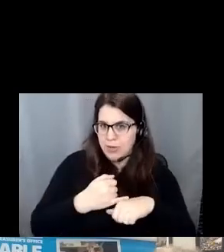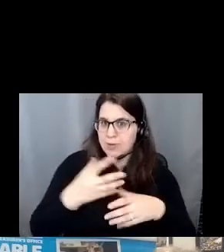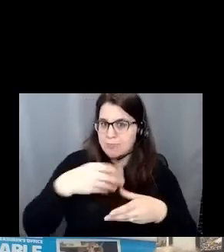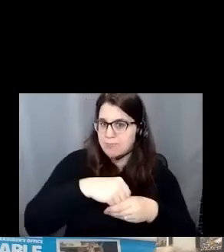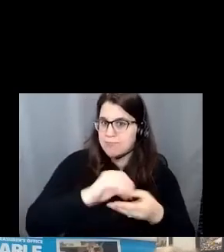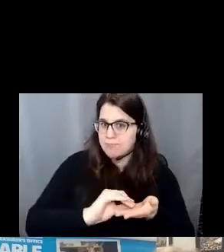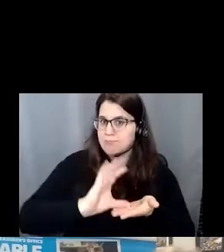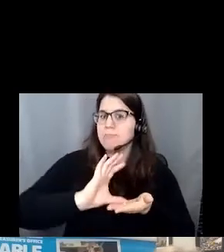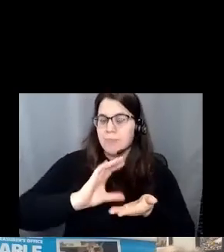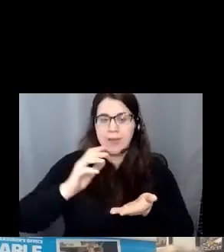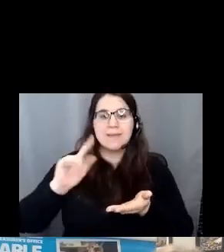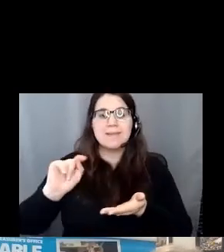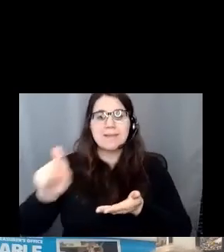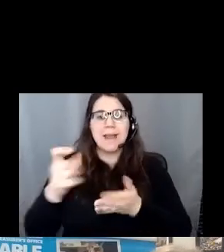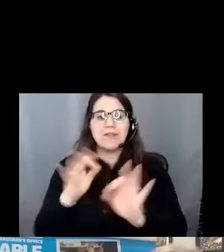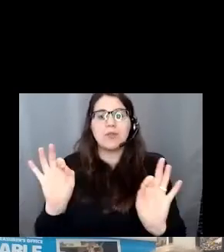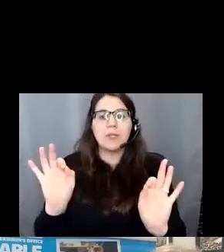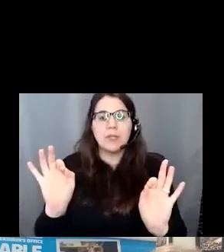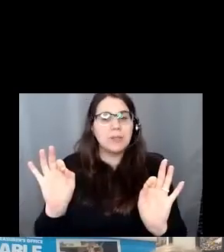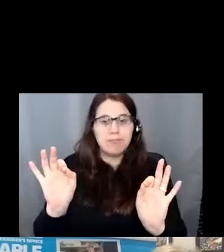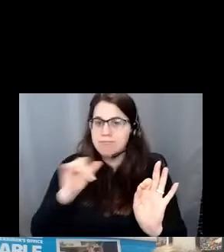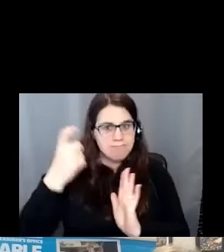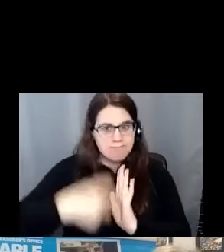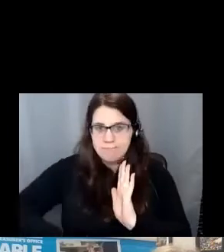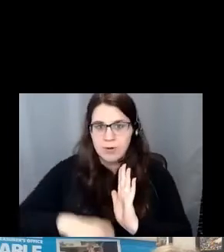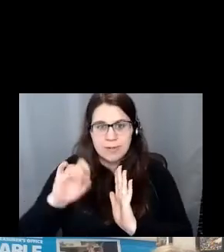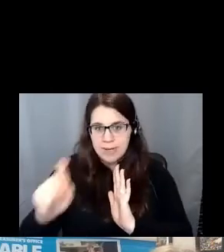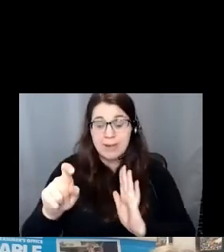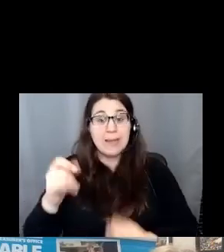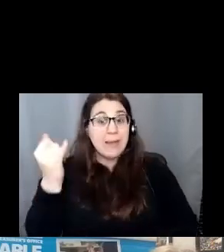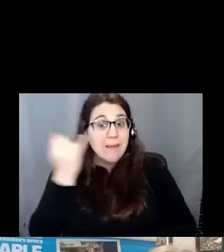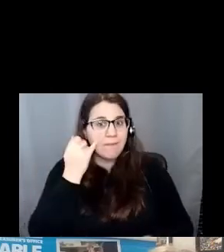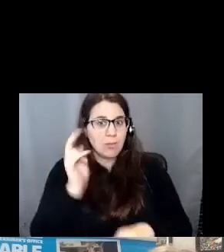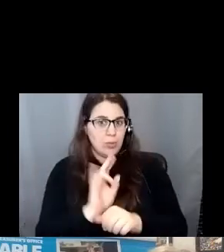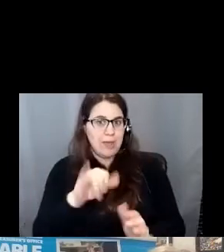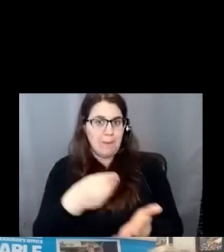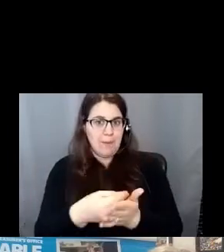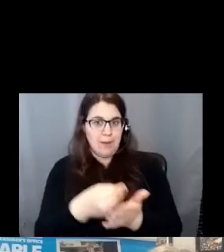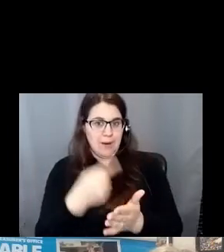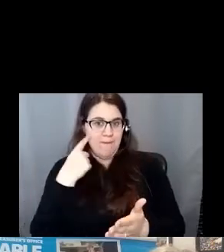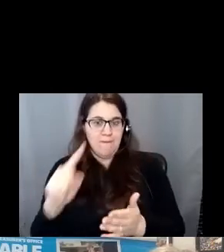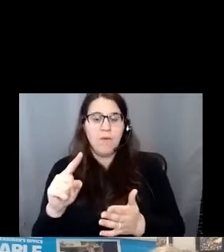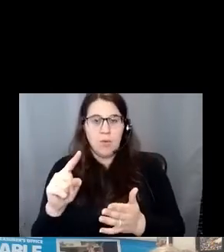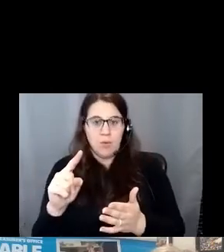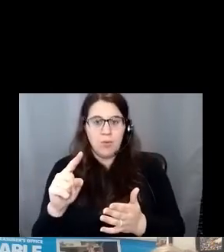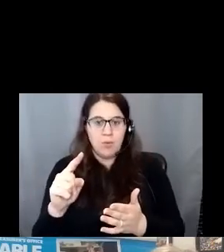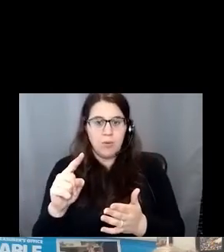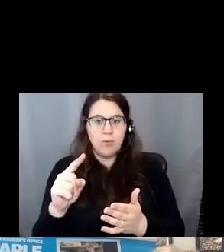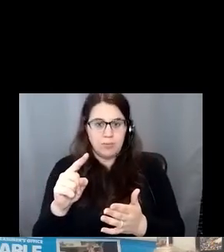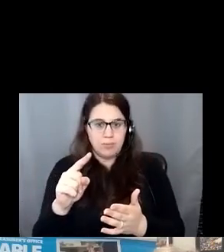funds are spent on qualified disability expenses. And then new as of 2019, there is a